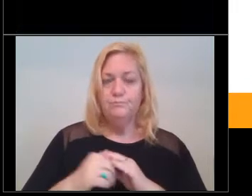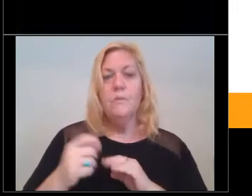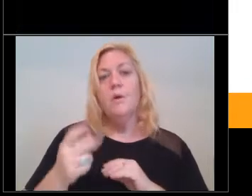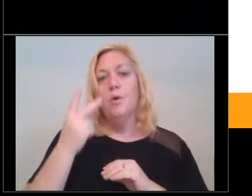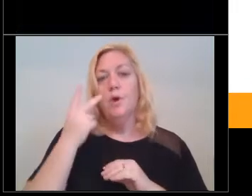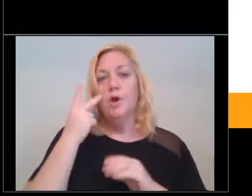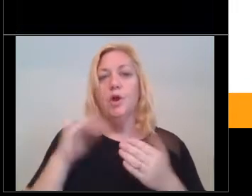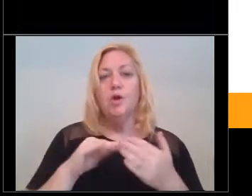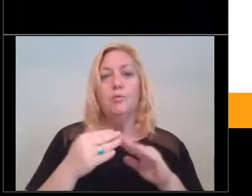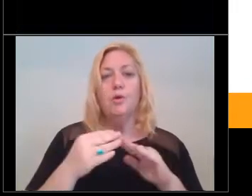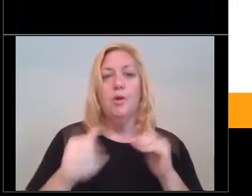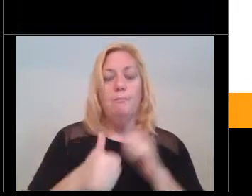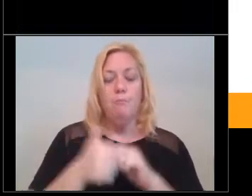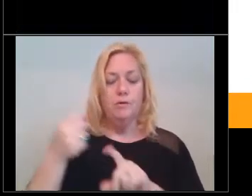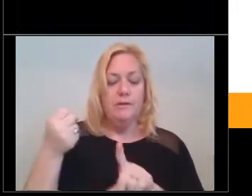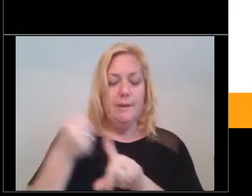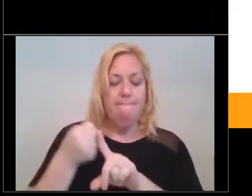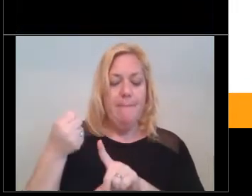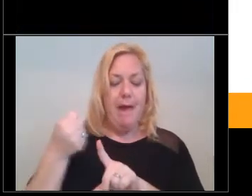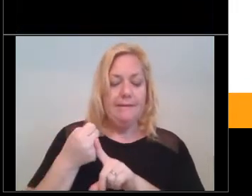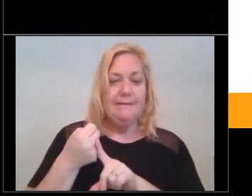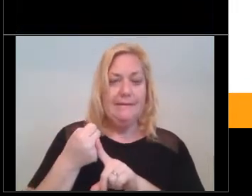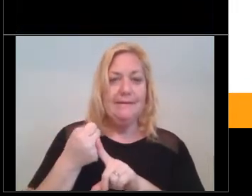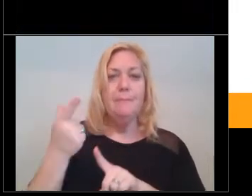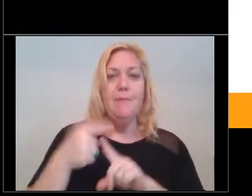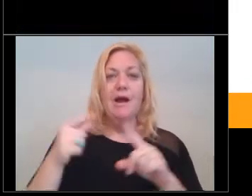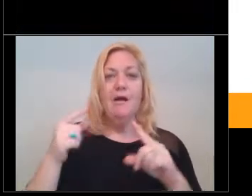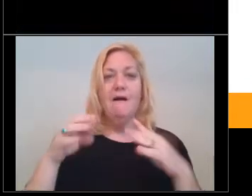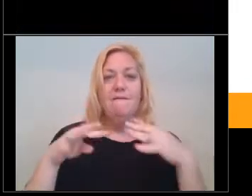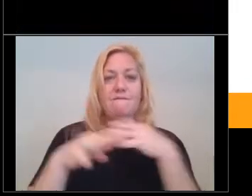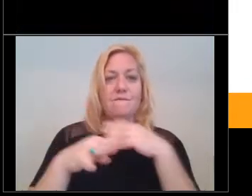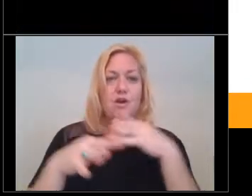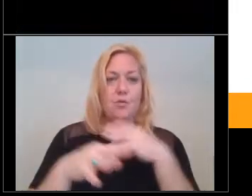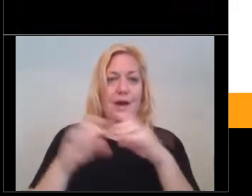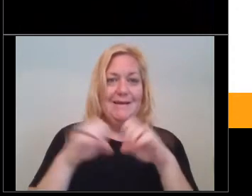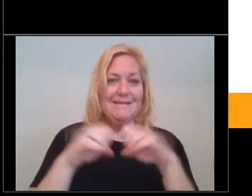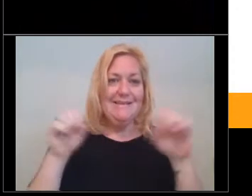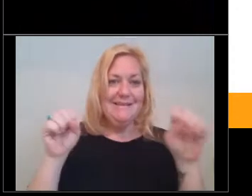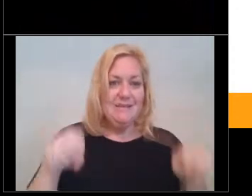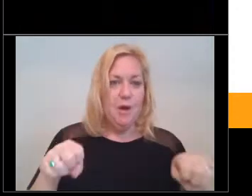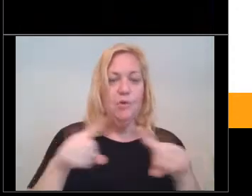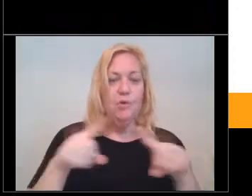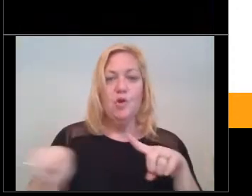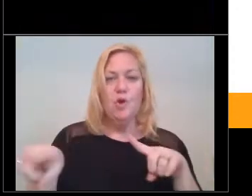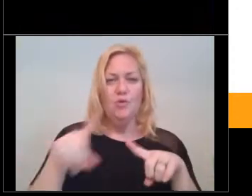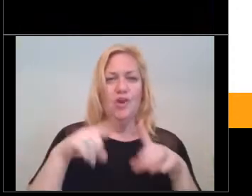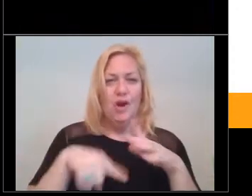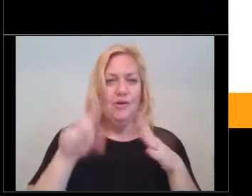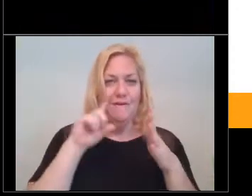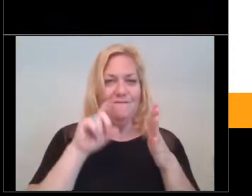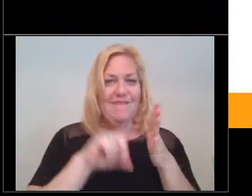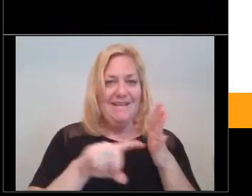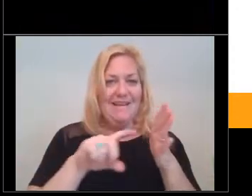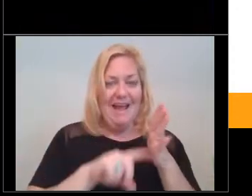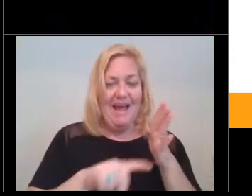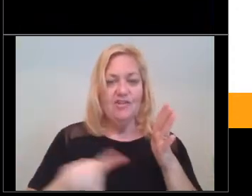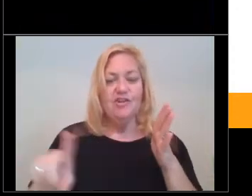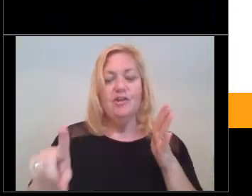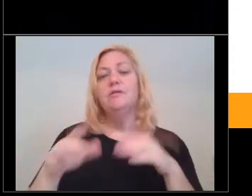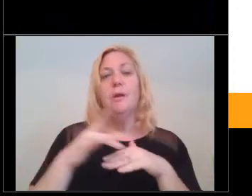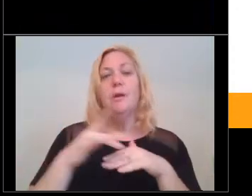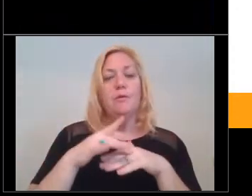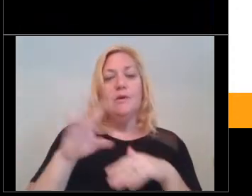most impacted by our freeway system. So an initial preliminary investigation, we pulled at minimum